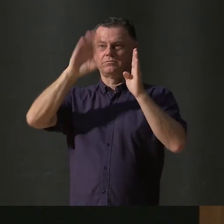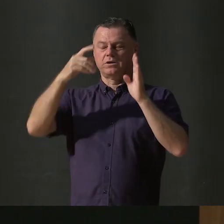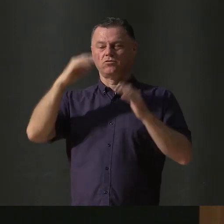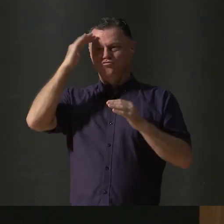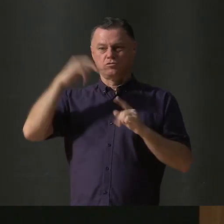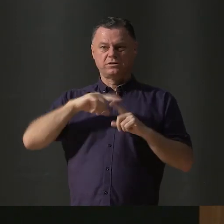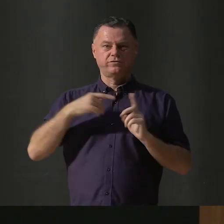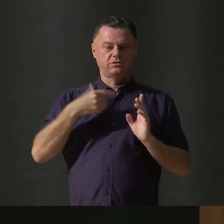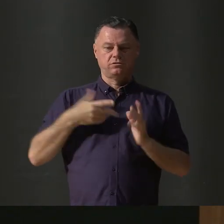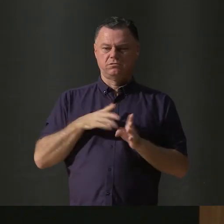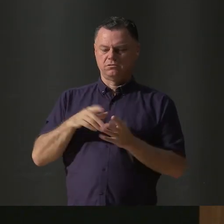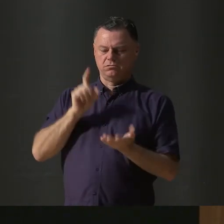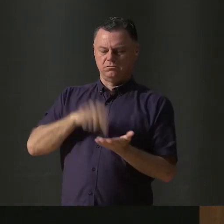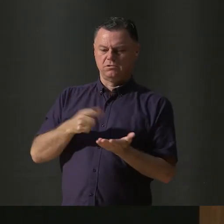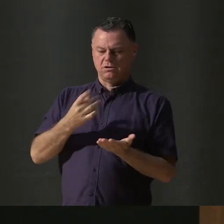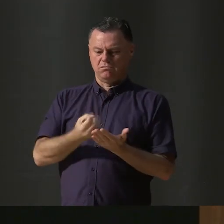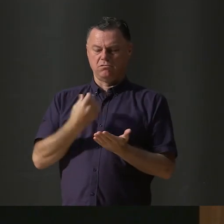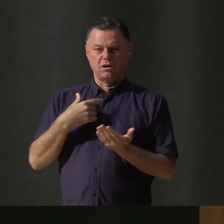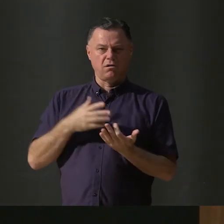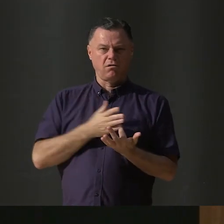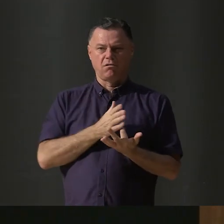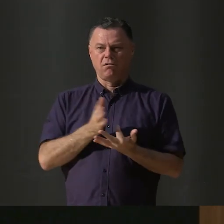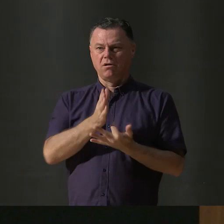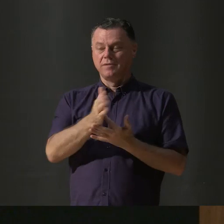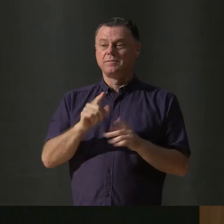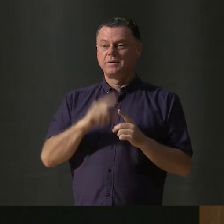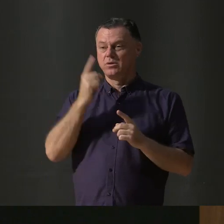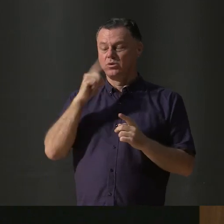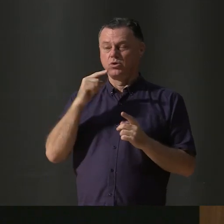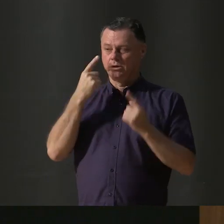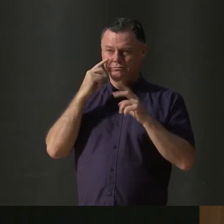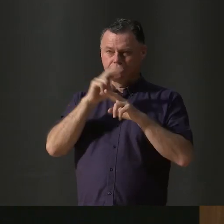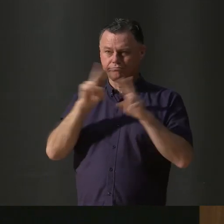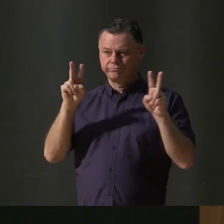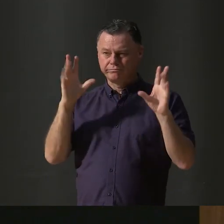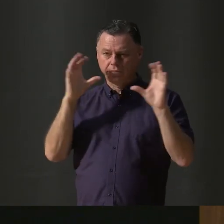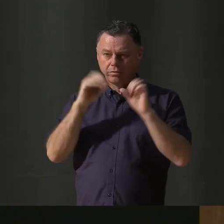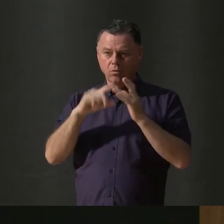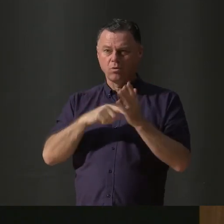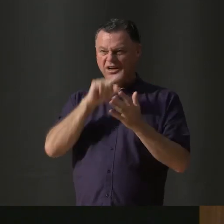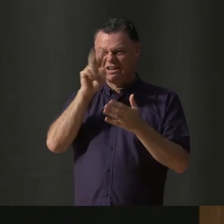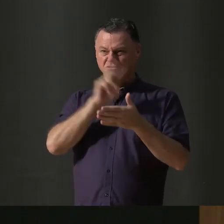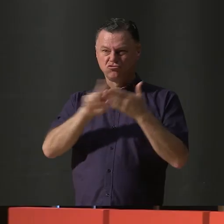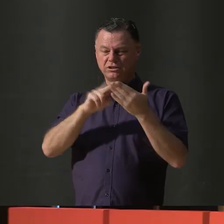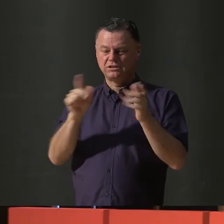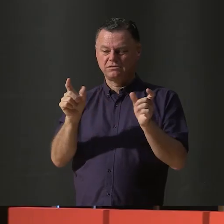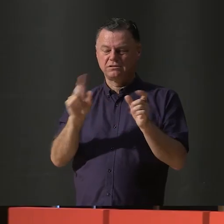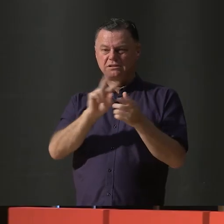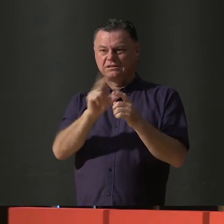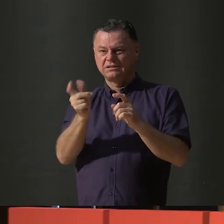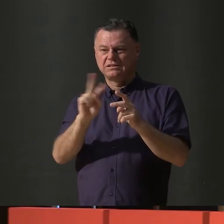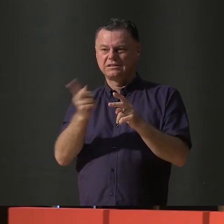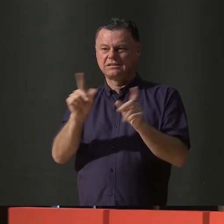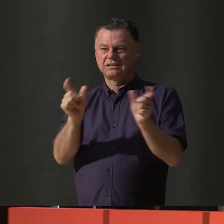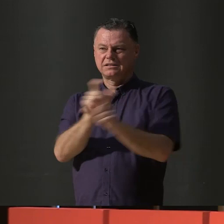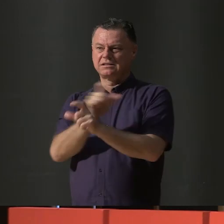a voice-over screen reader to assist people with low vision and dyslexia. Similarly, at the Australian Centre